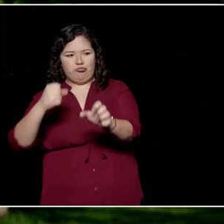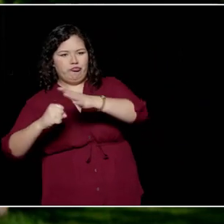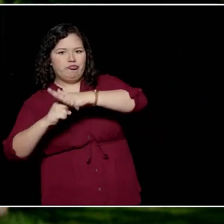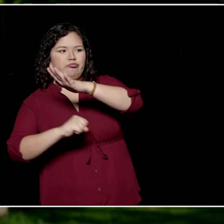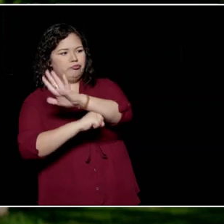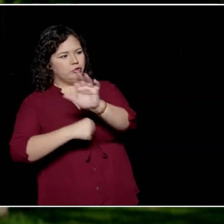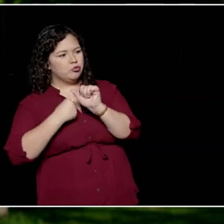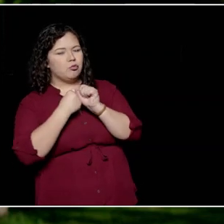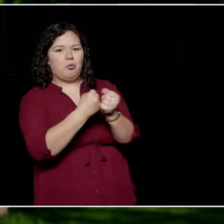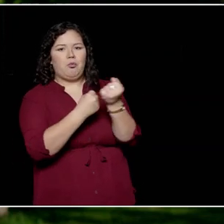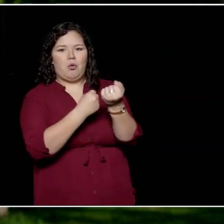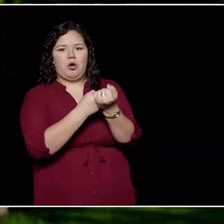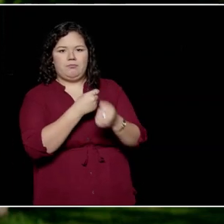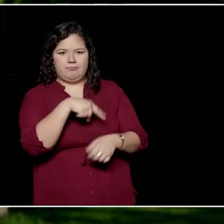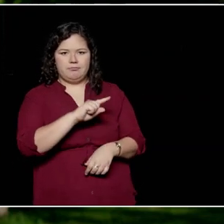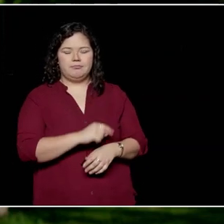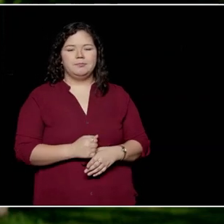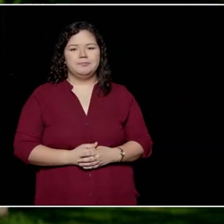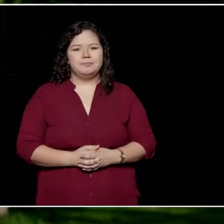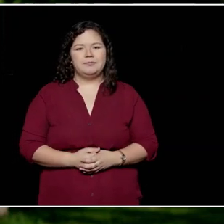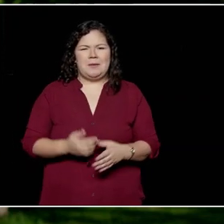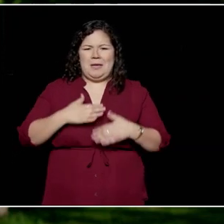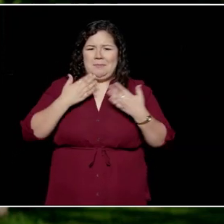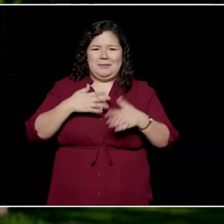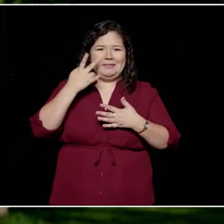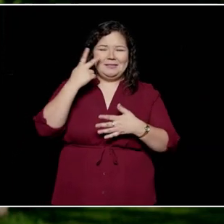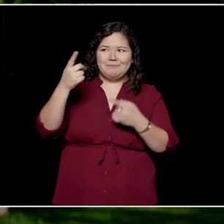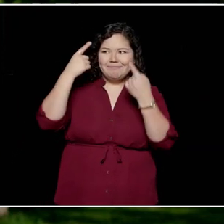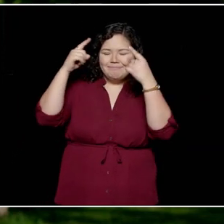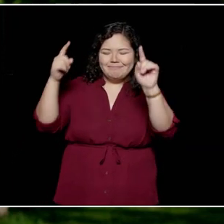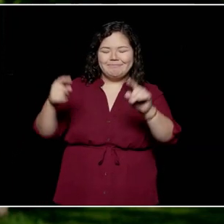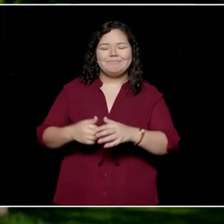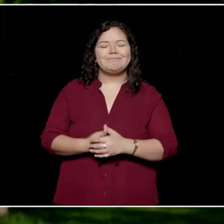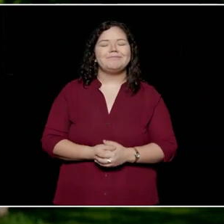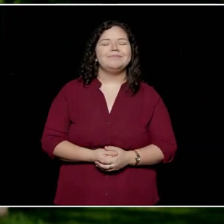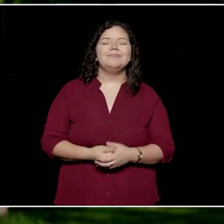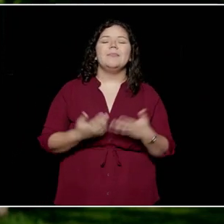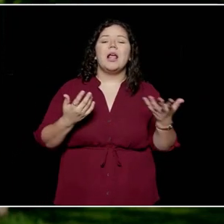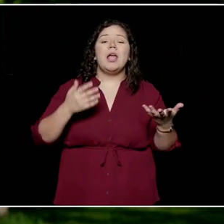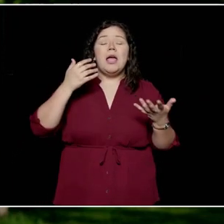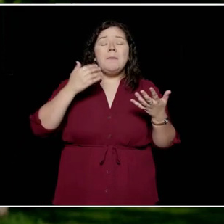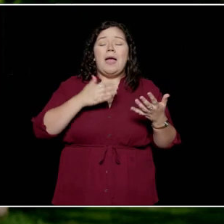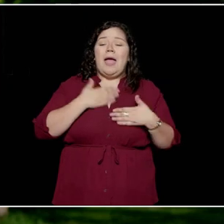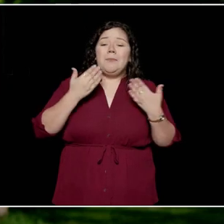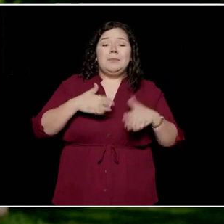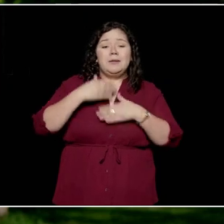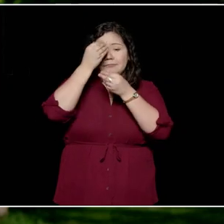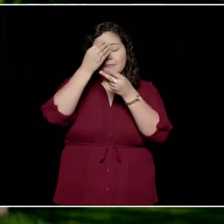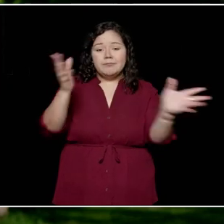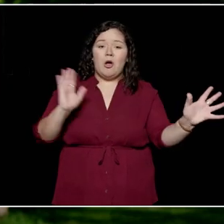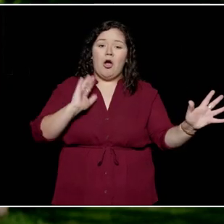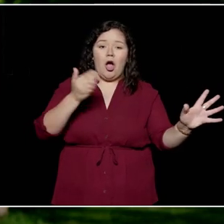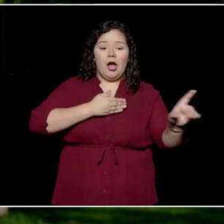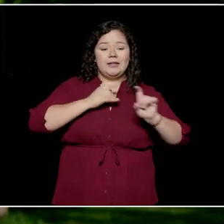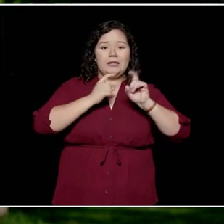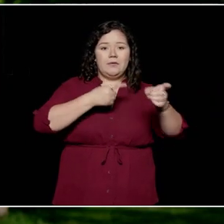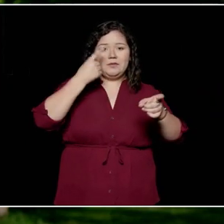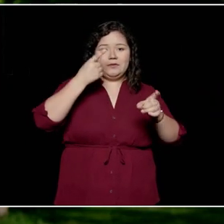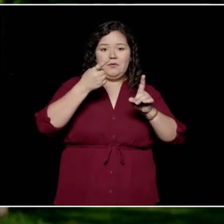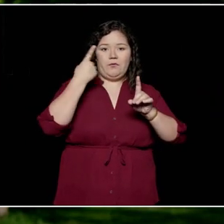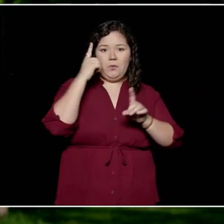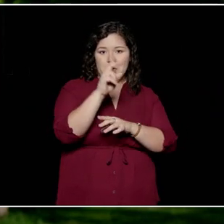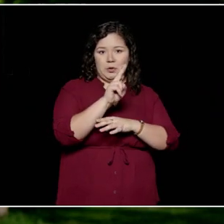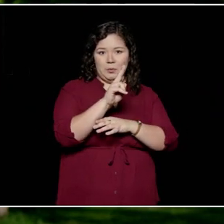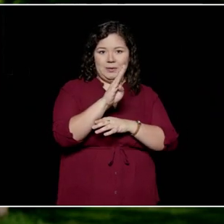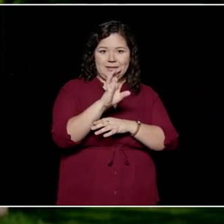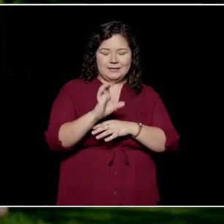the product of a community that believed in you and is so thrilled to see you succeed. It gives me great pleasure to announce this year's